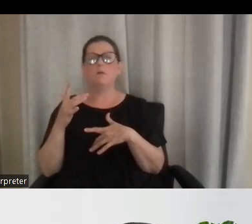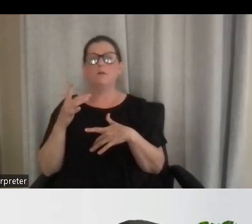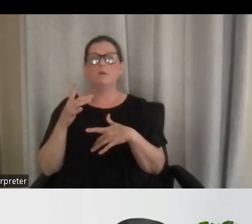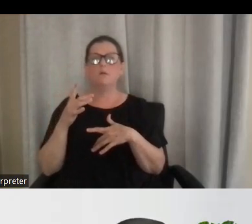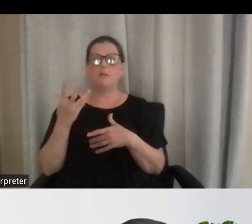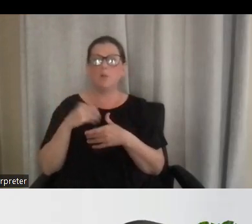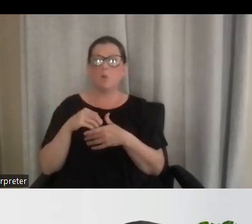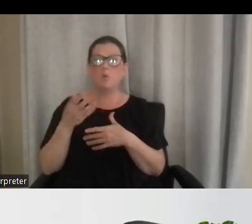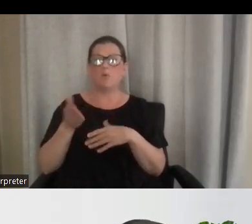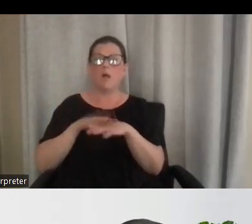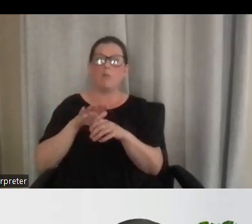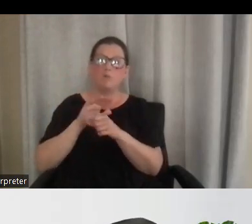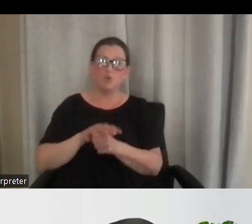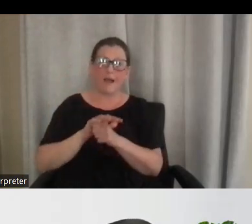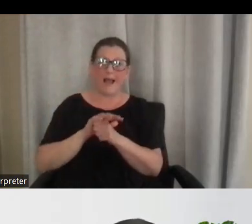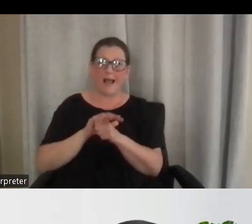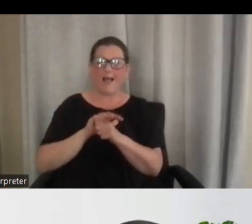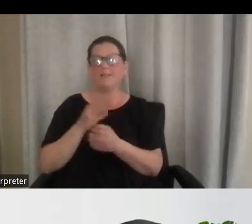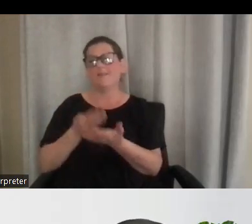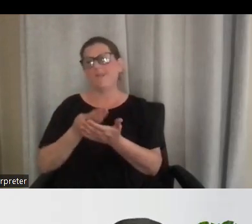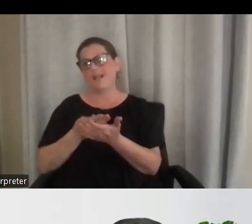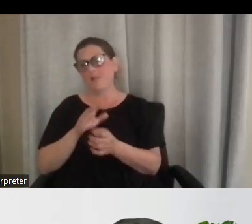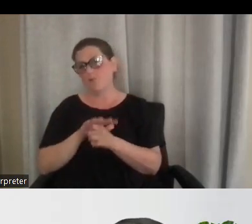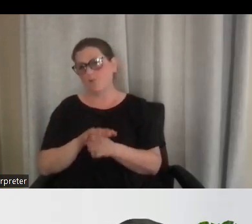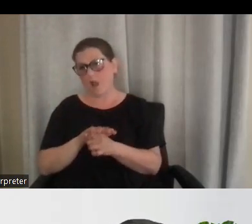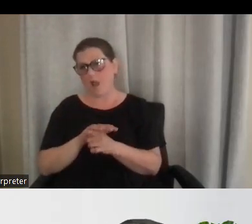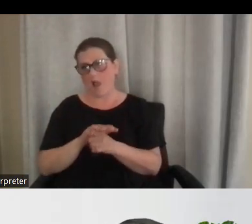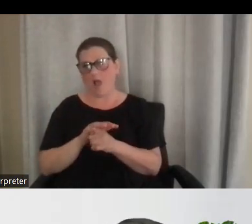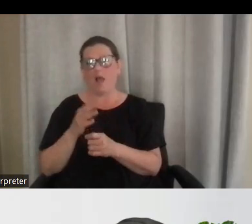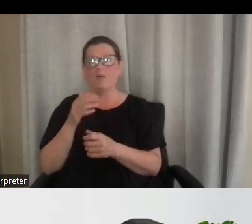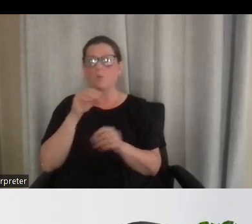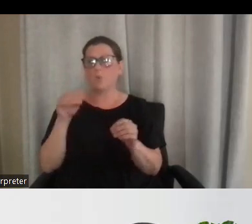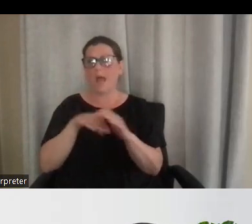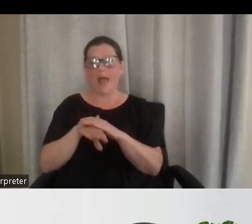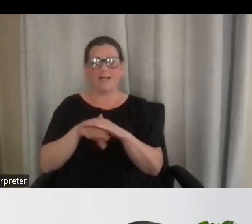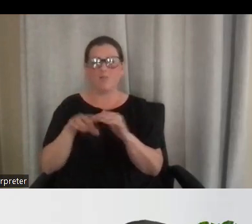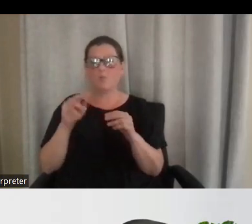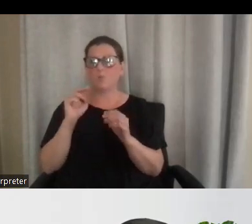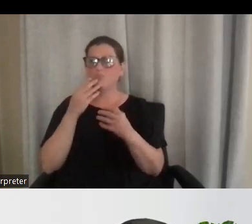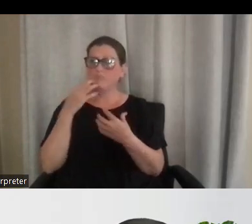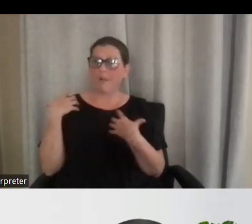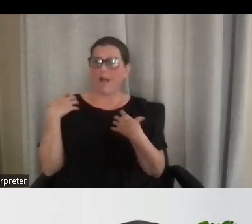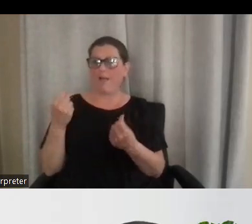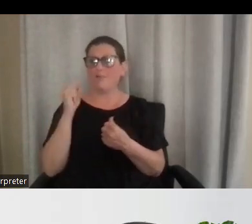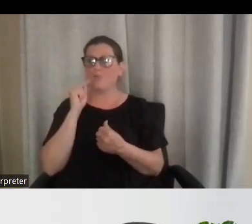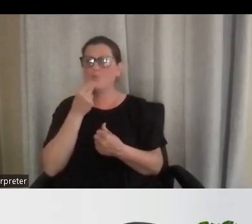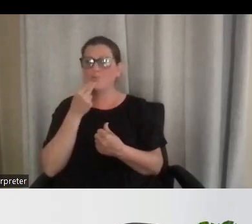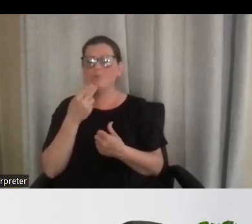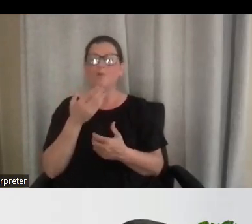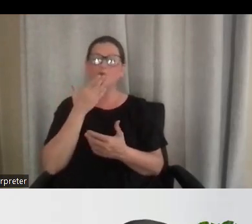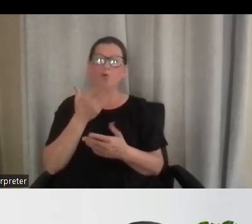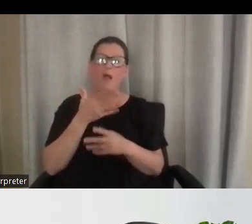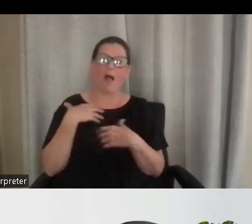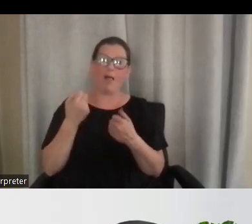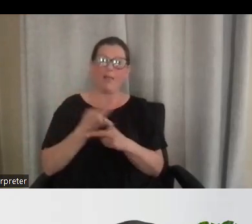include increased stress, increased financial stress, lack of access to nutrition, lack of access to quality health care,